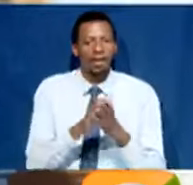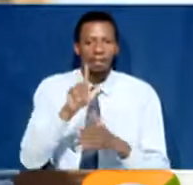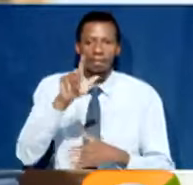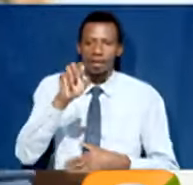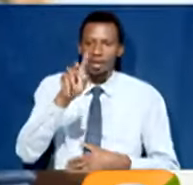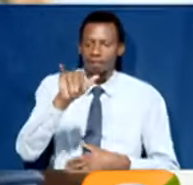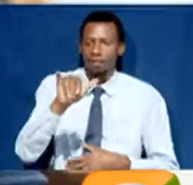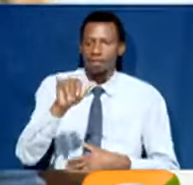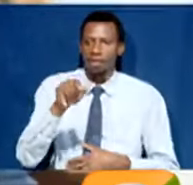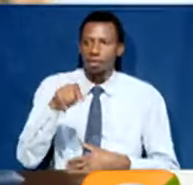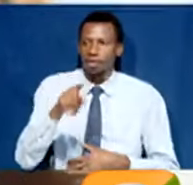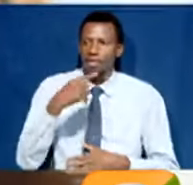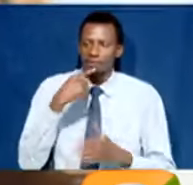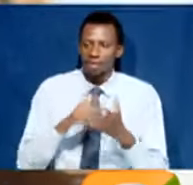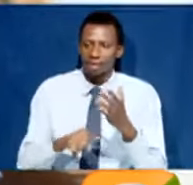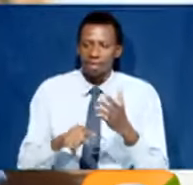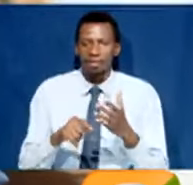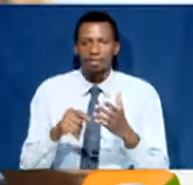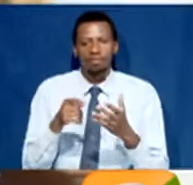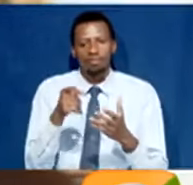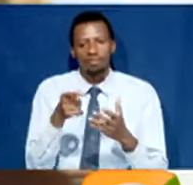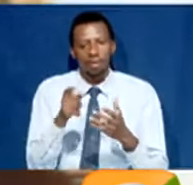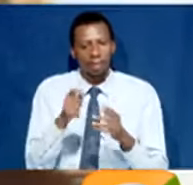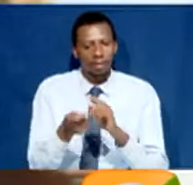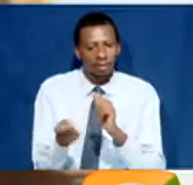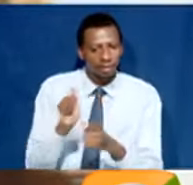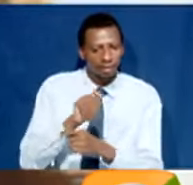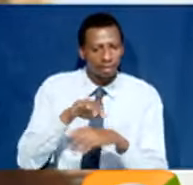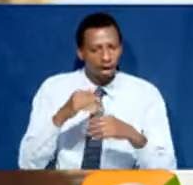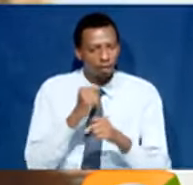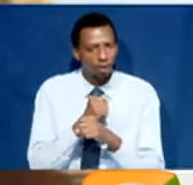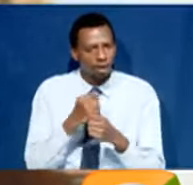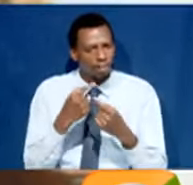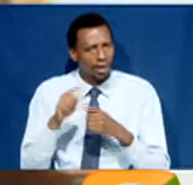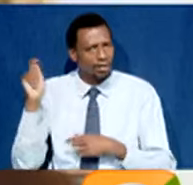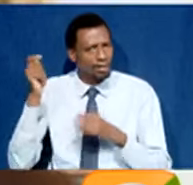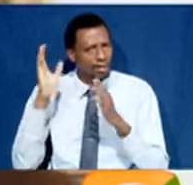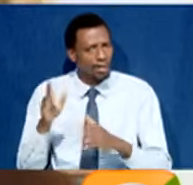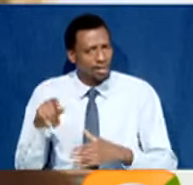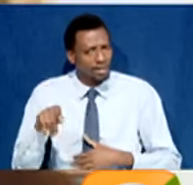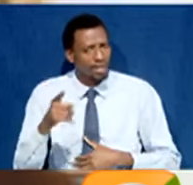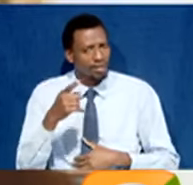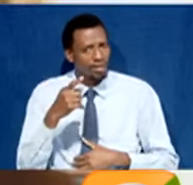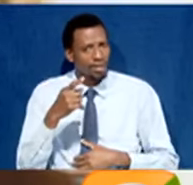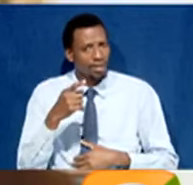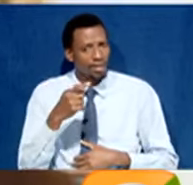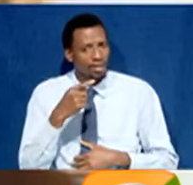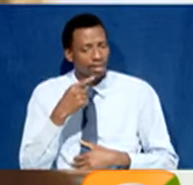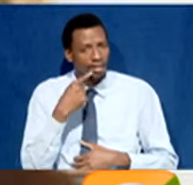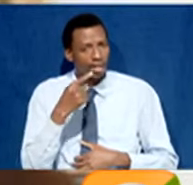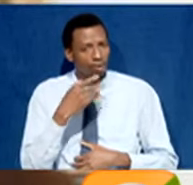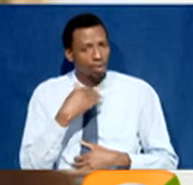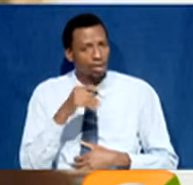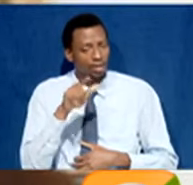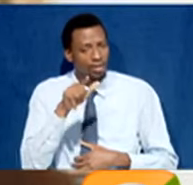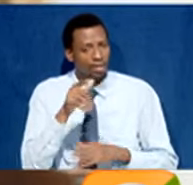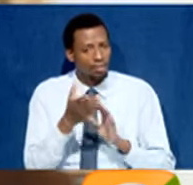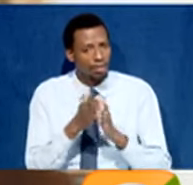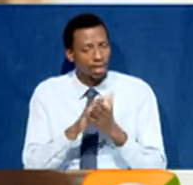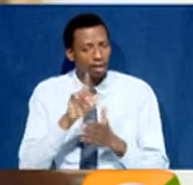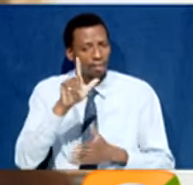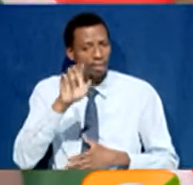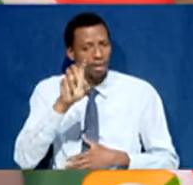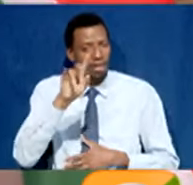how it works. So I see a bit of distribution of responsibility. But did Kenyans tell you they wanted to be a levy or a tax?